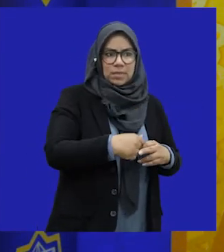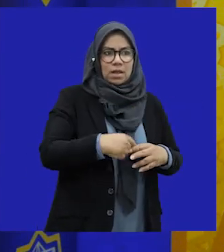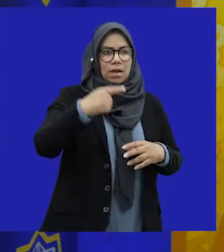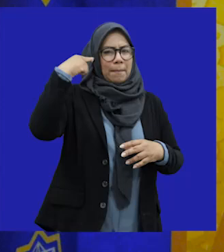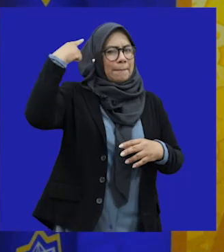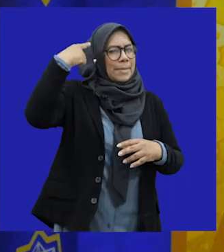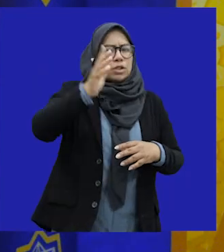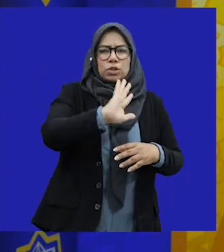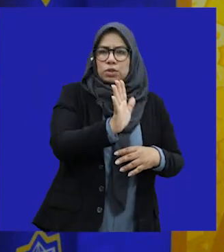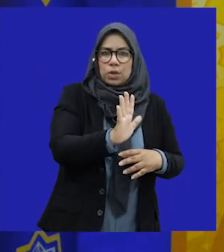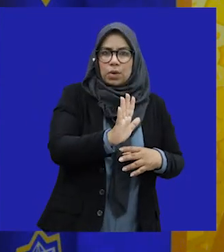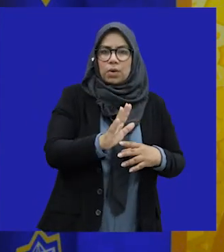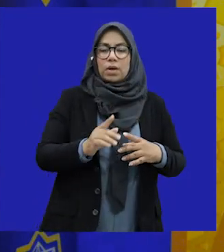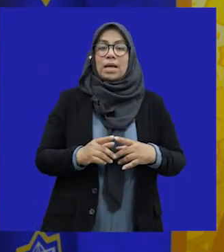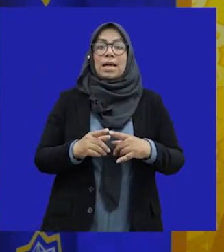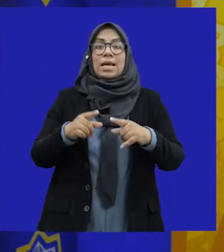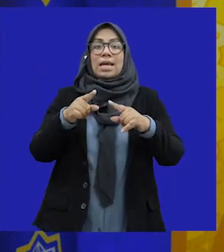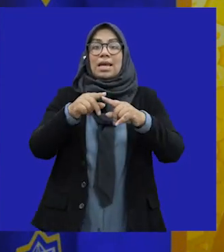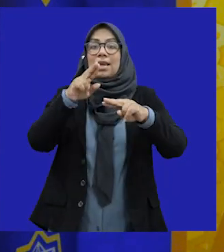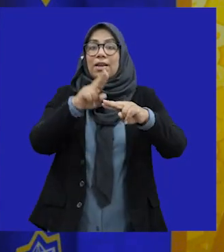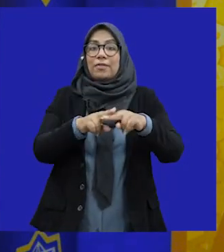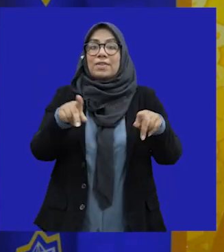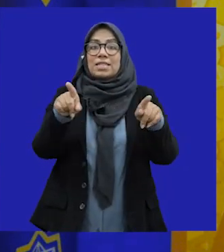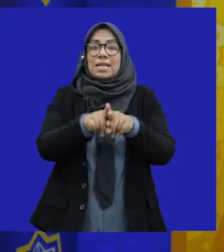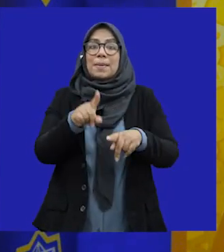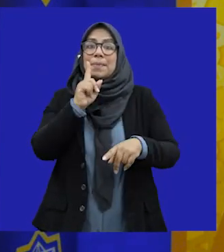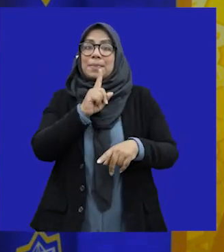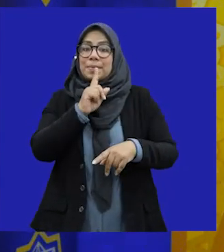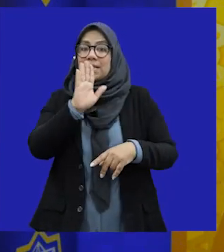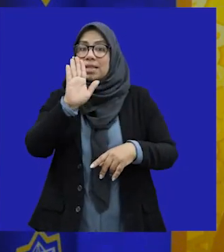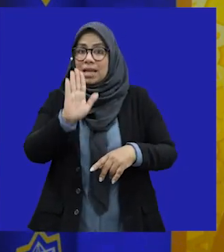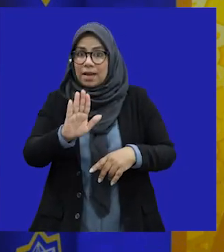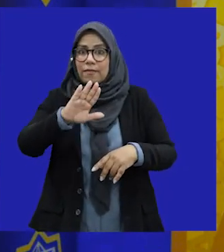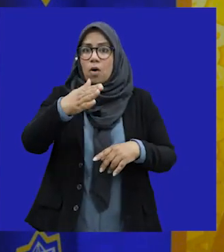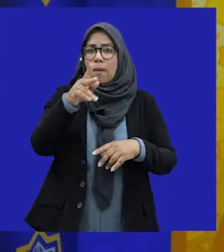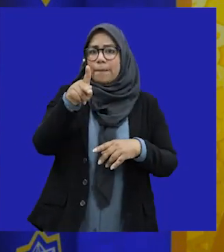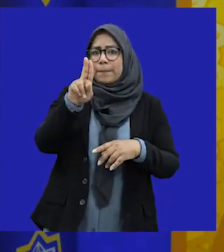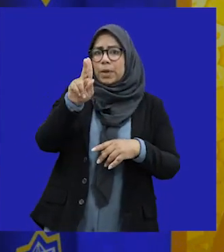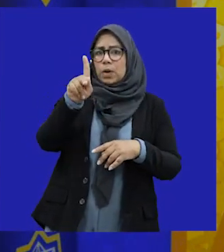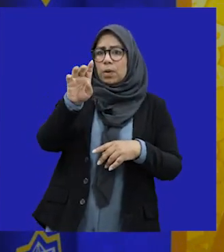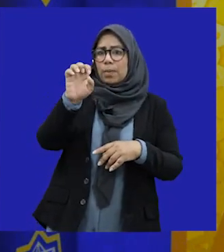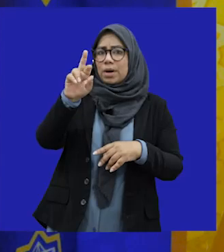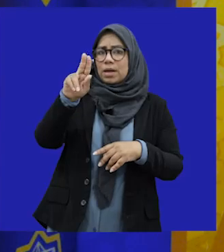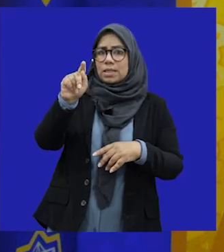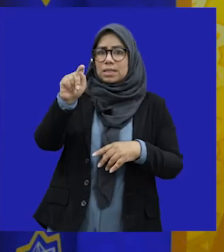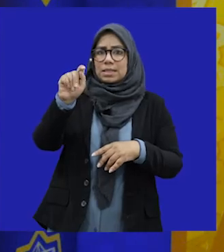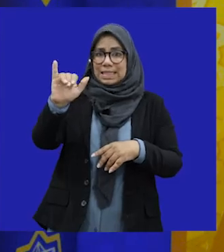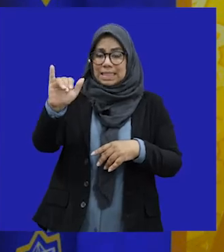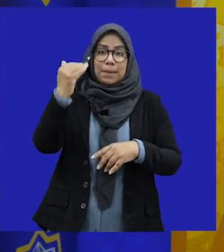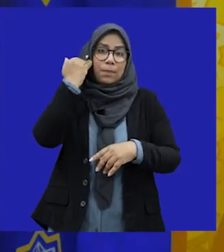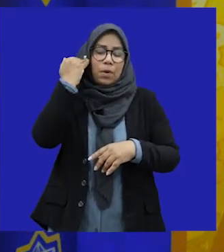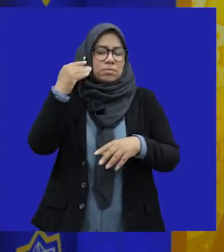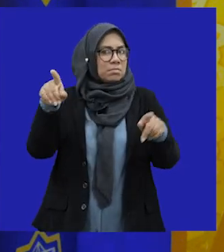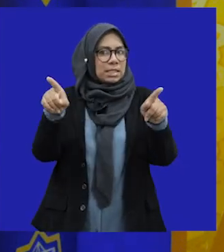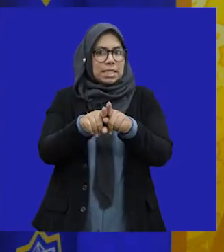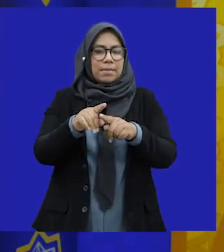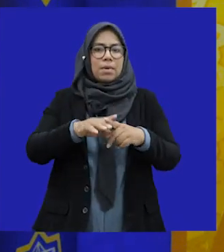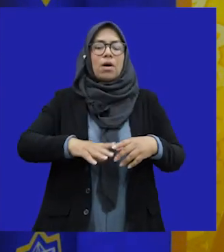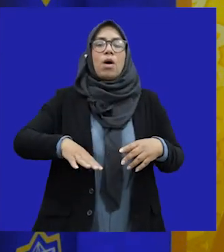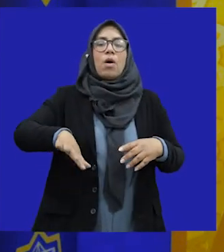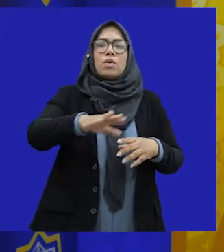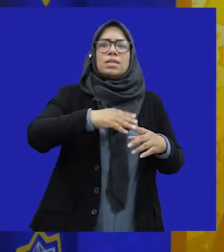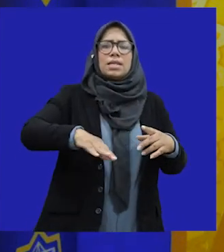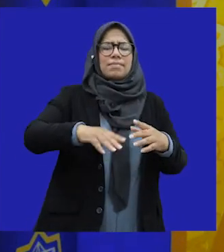mind and has reached the age of puberty and is free from any